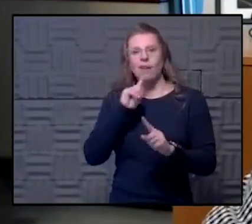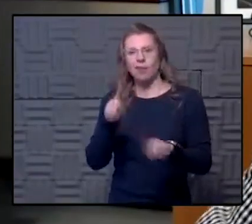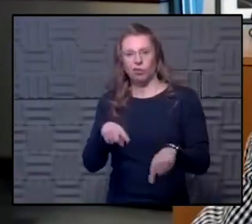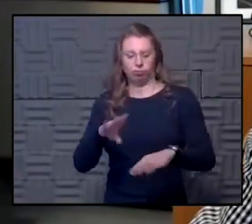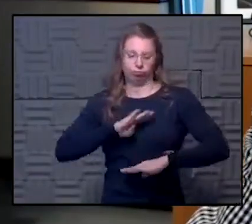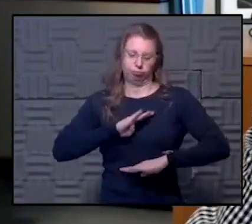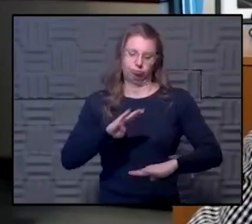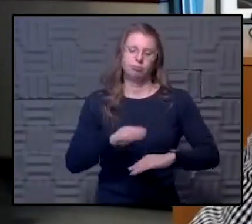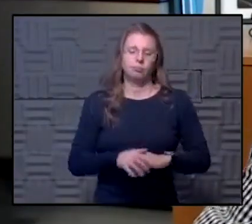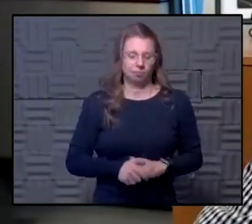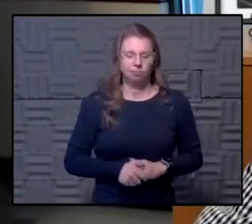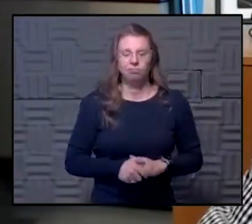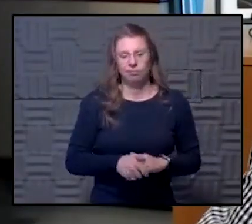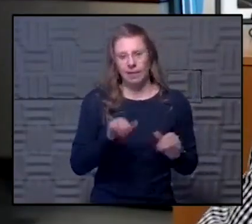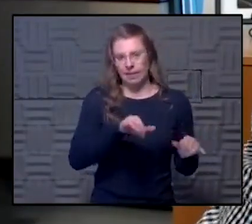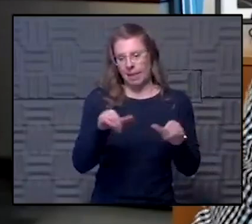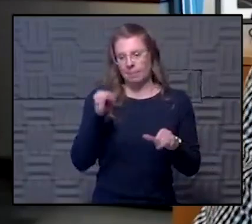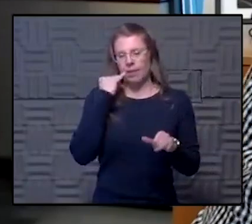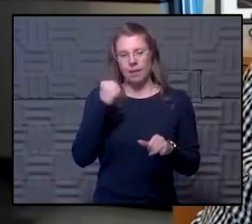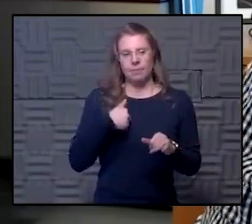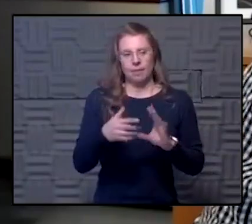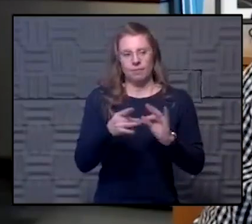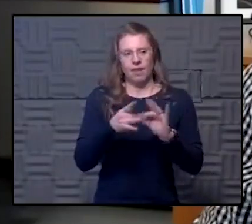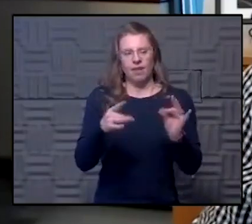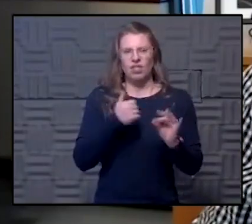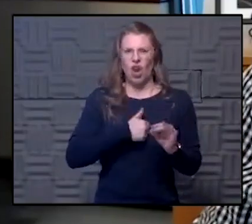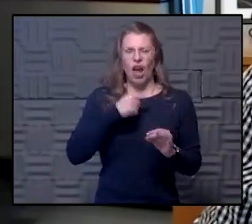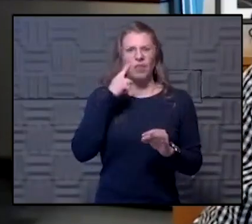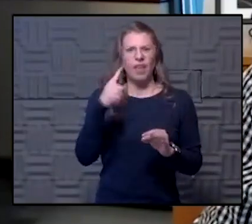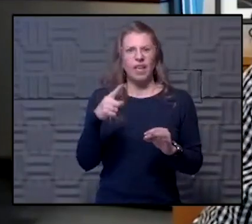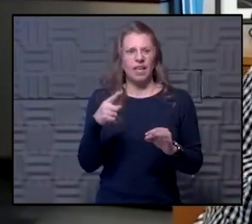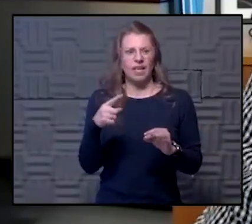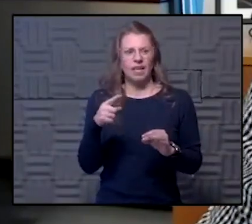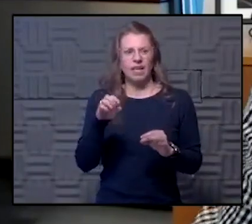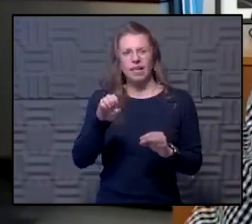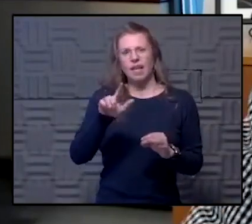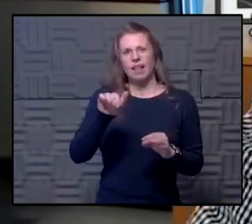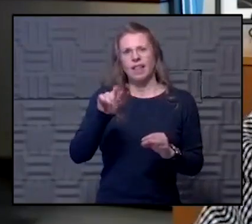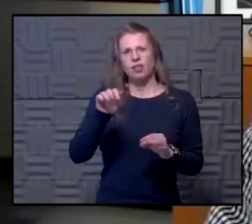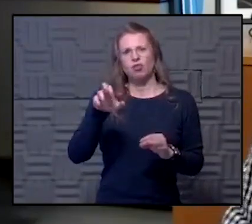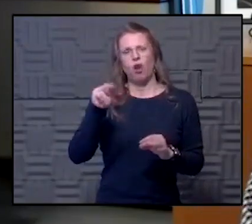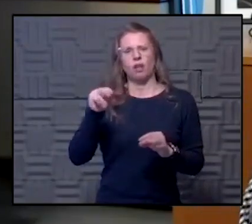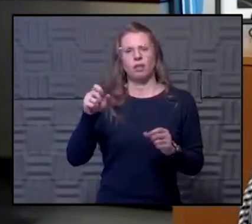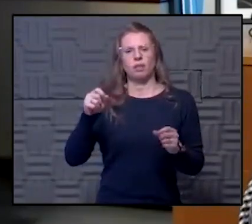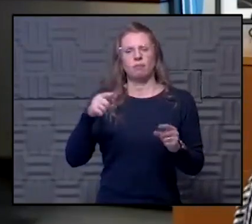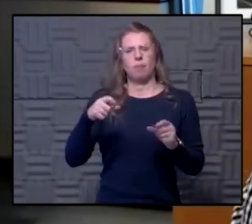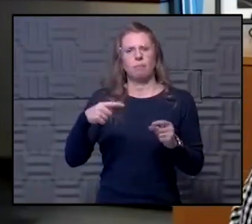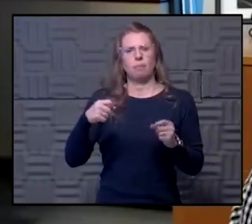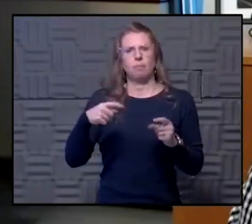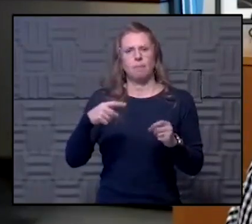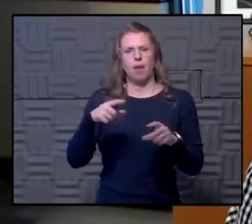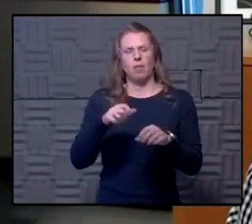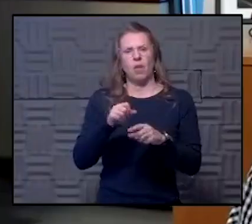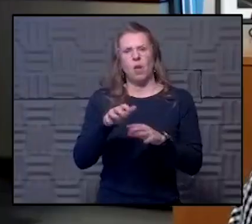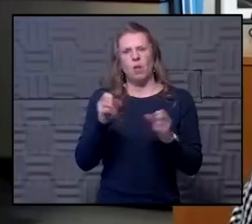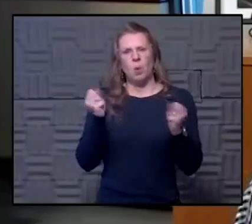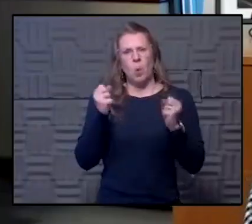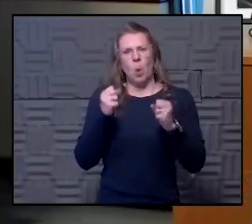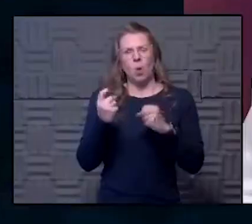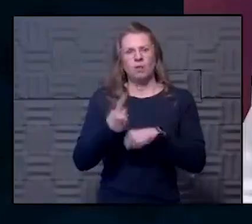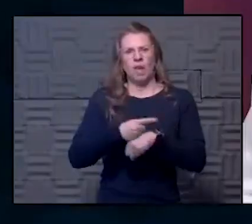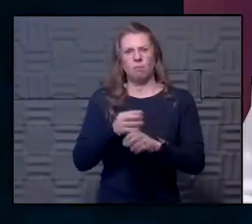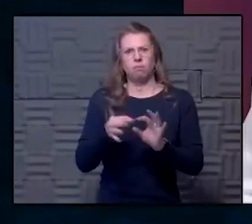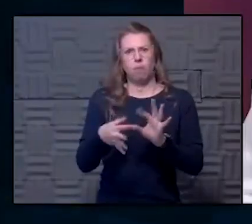that's the same thing that I would say. Sorry, I think the electrons must be moving slowly on this very cold day. I don't know why the people